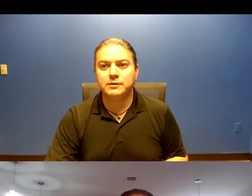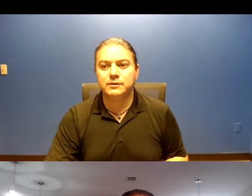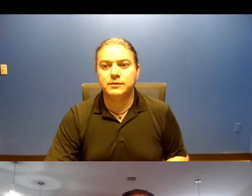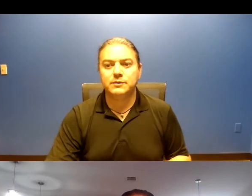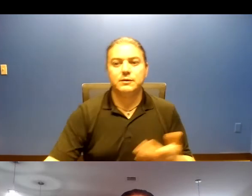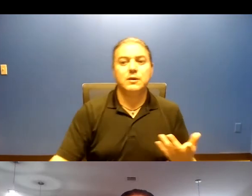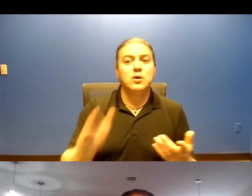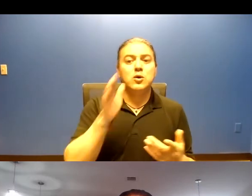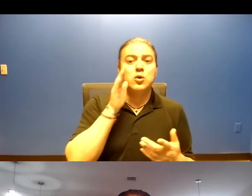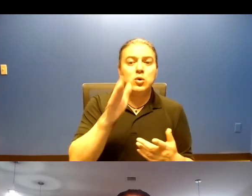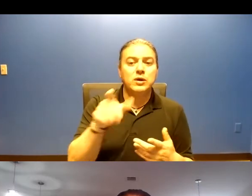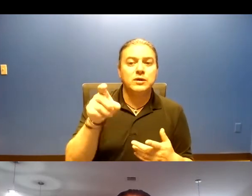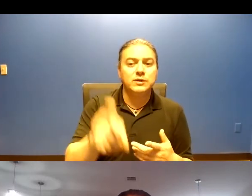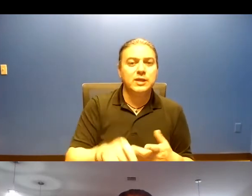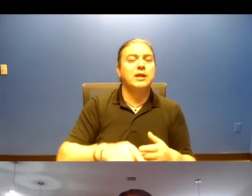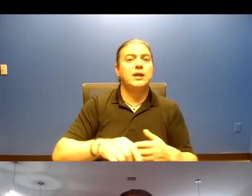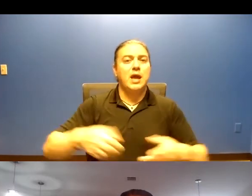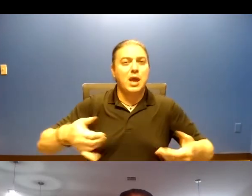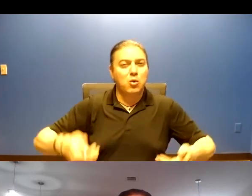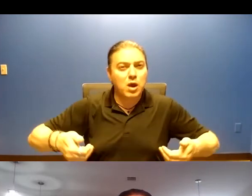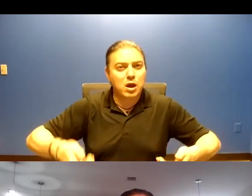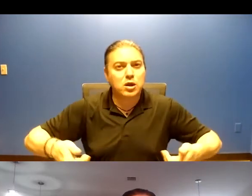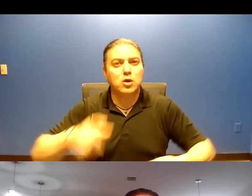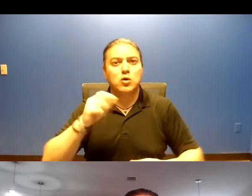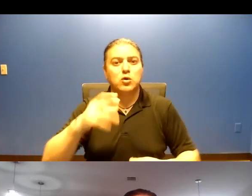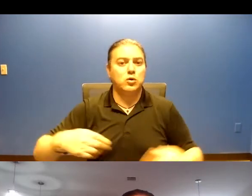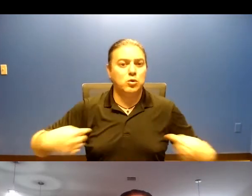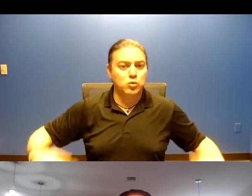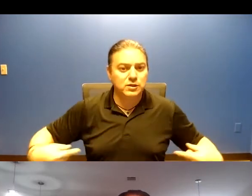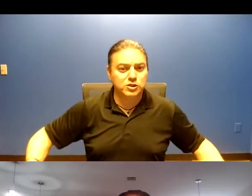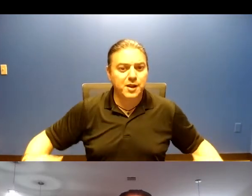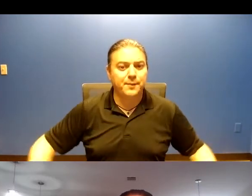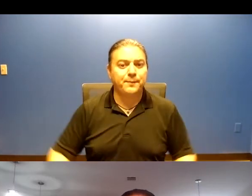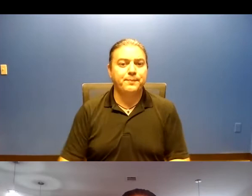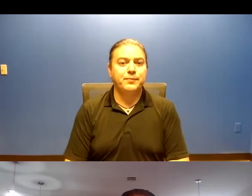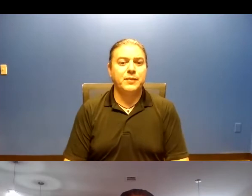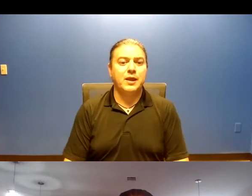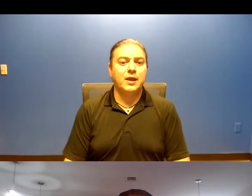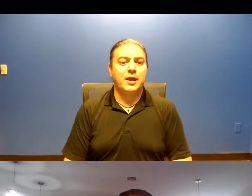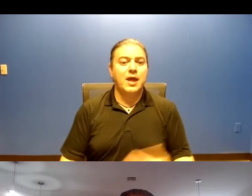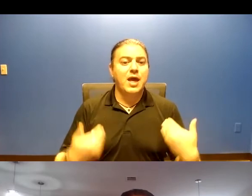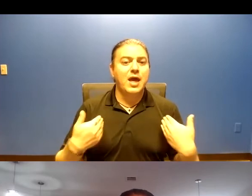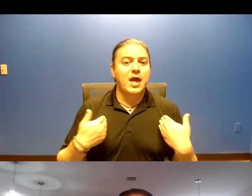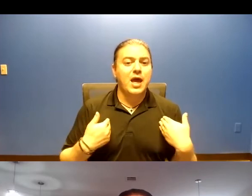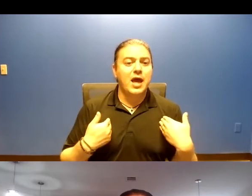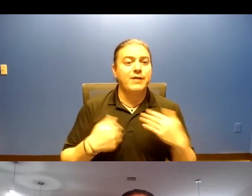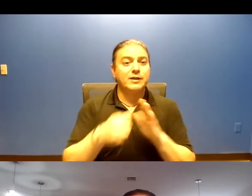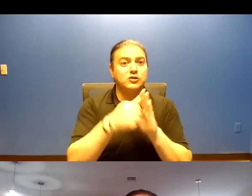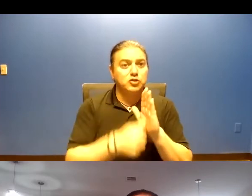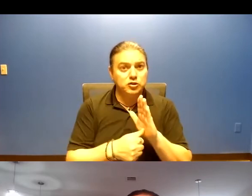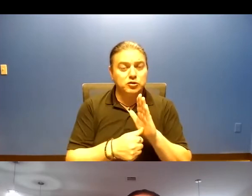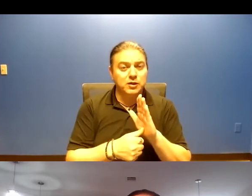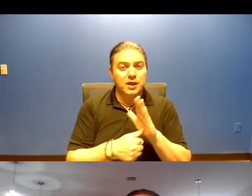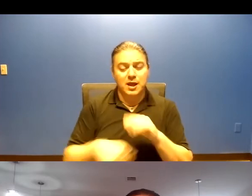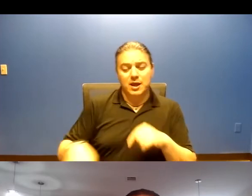a wheelchair or have a difficult time rising from low surfaces. I've had surgery on my ankle twice,